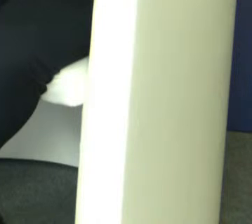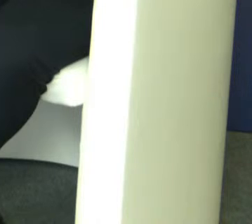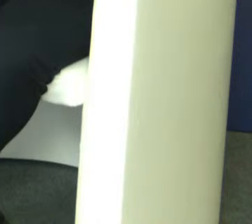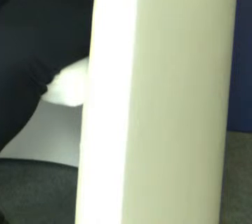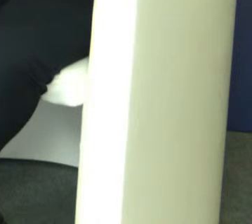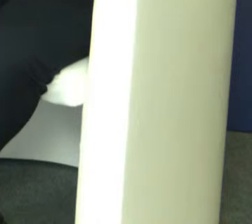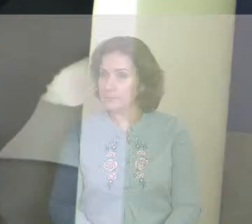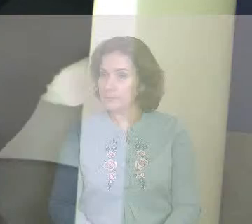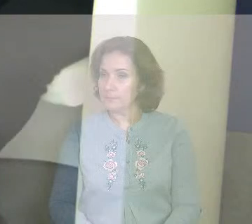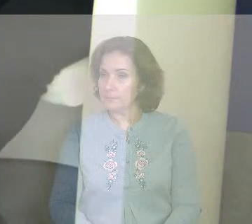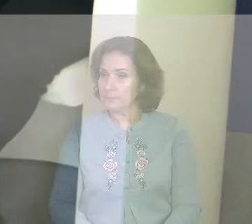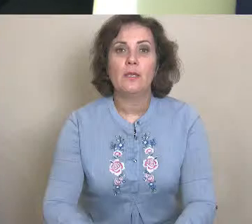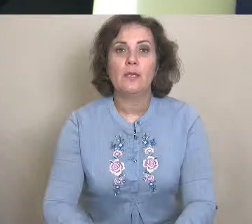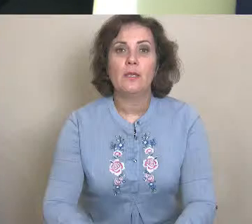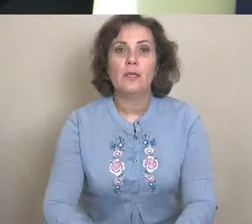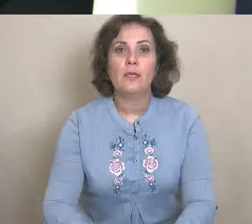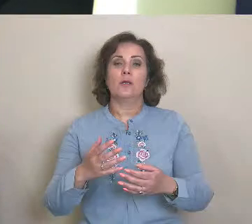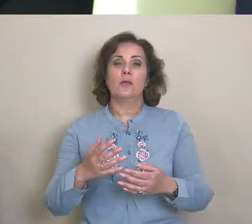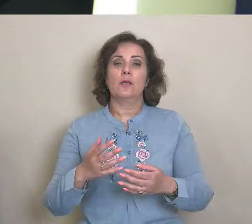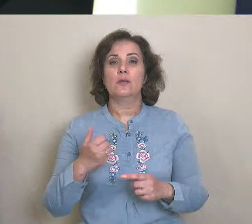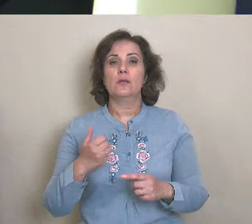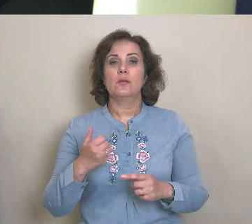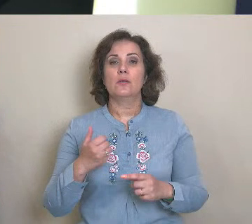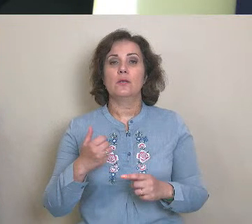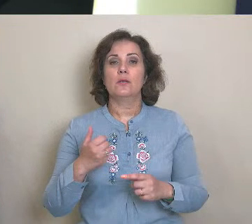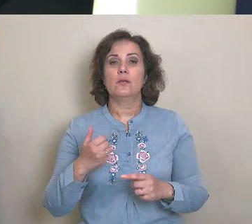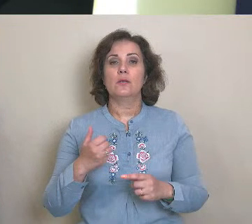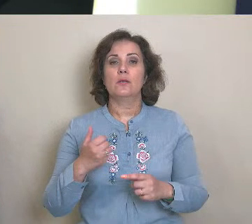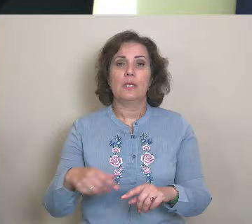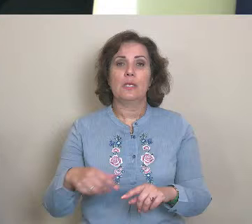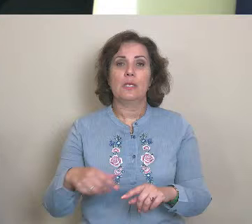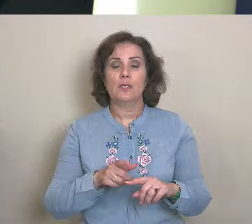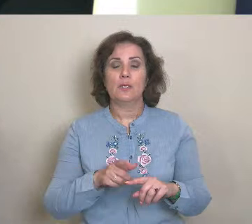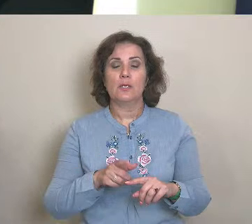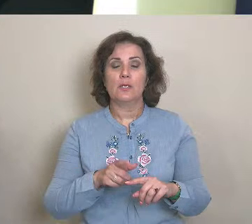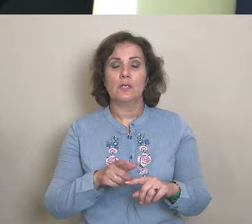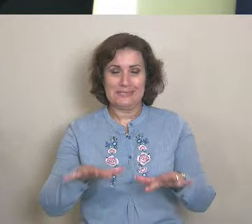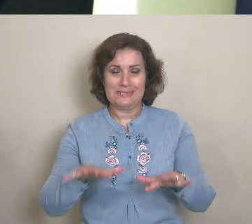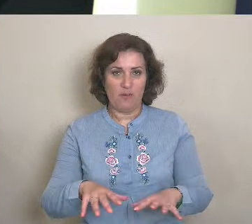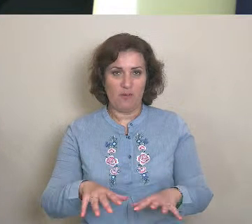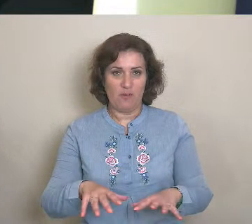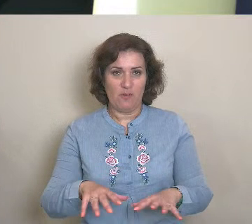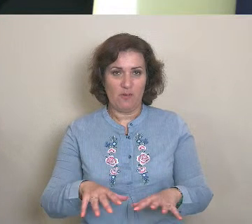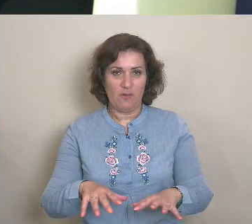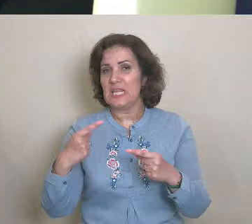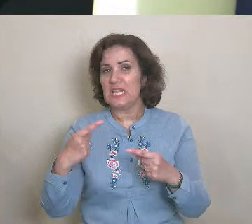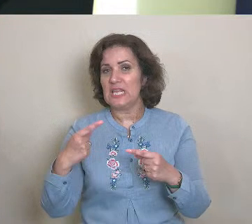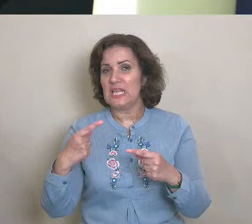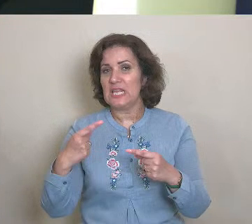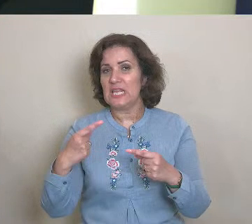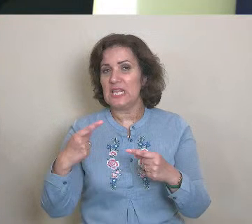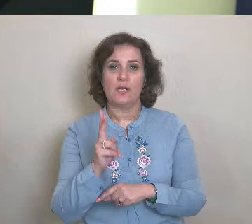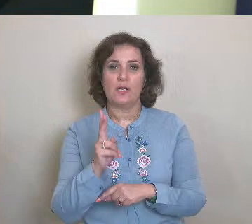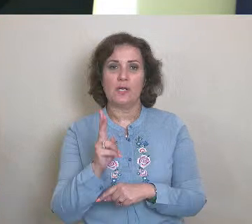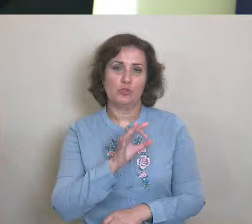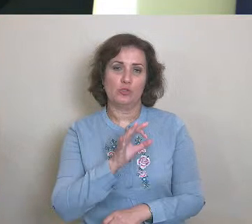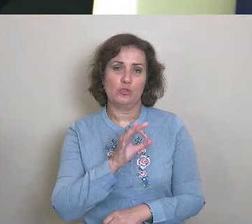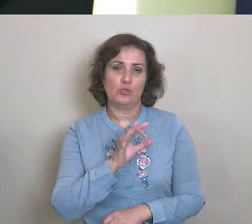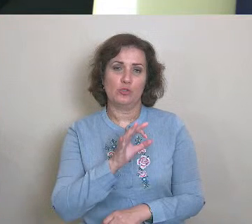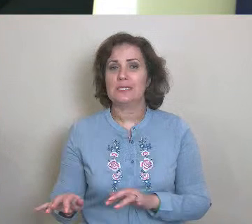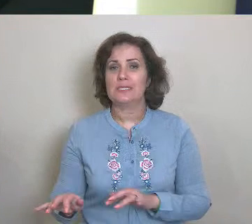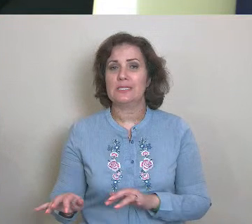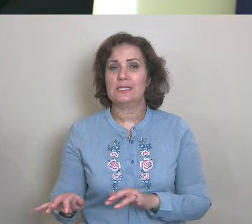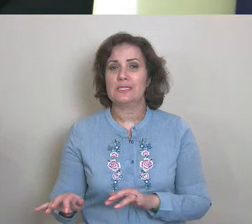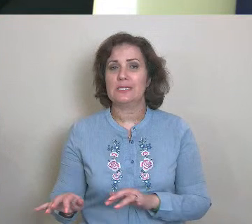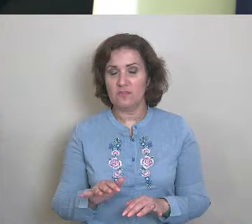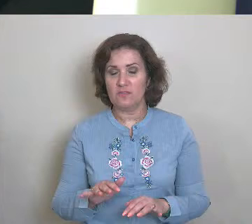You as a commission of the higher level can hint the people that you have to strike deals at the local level,